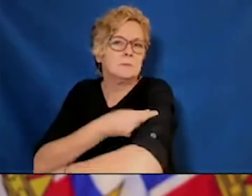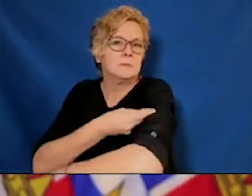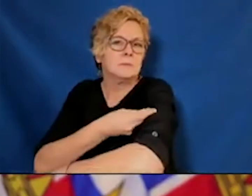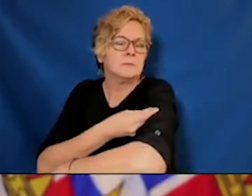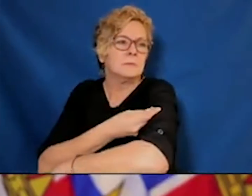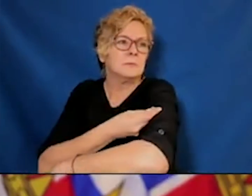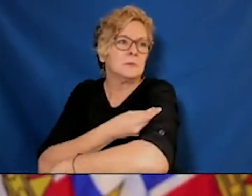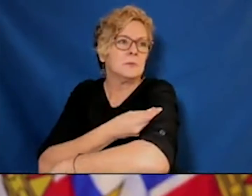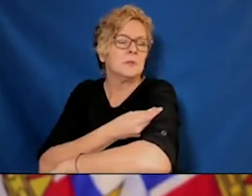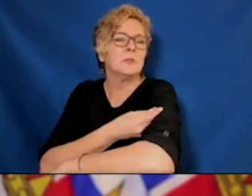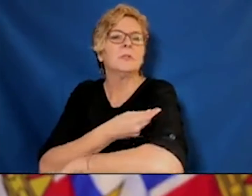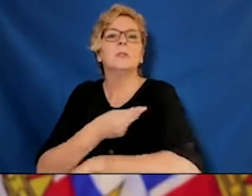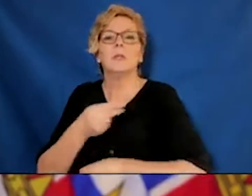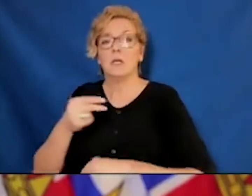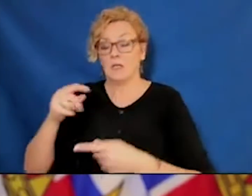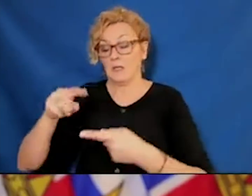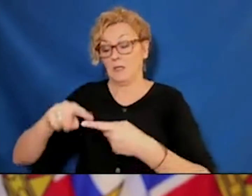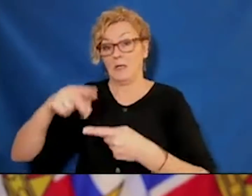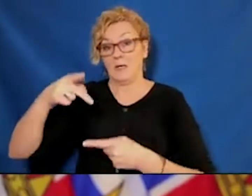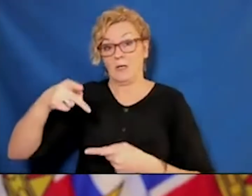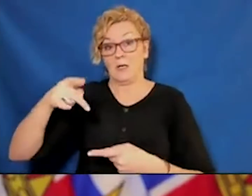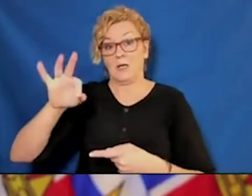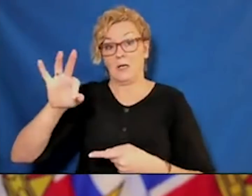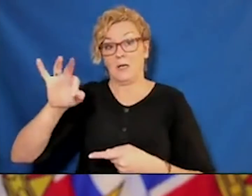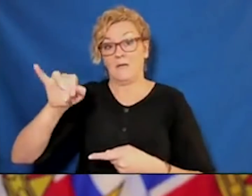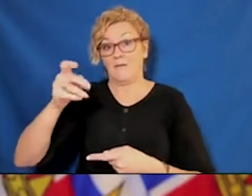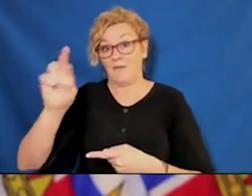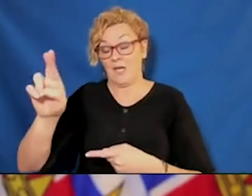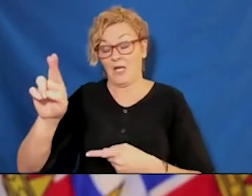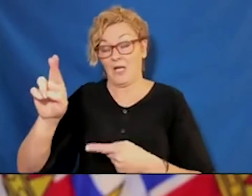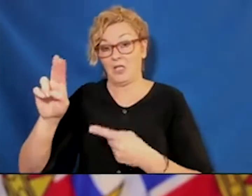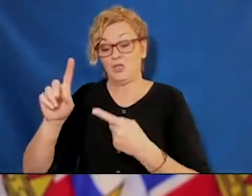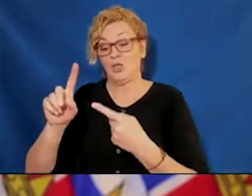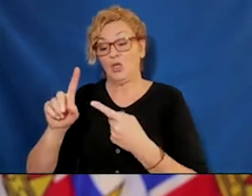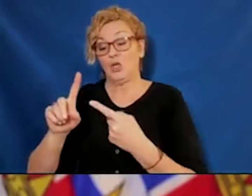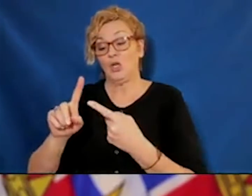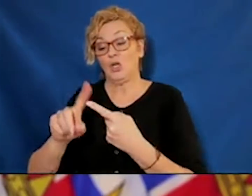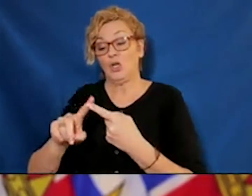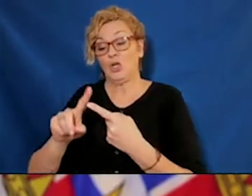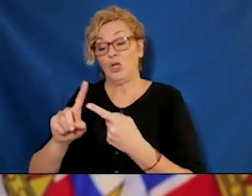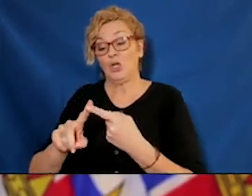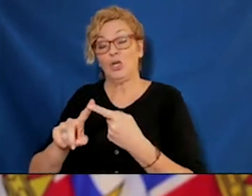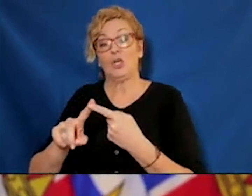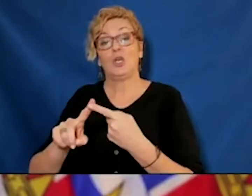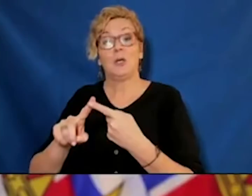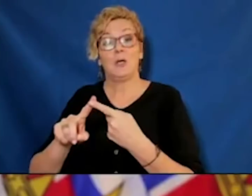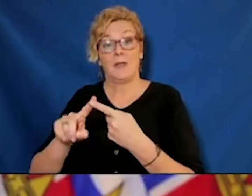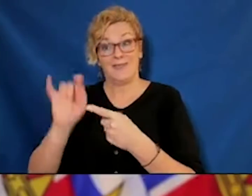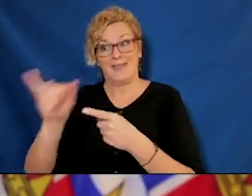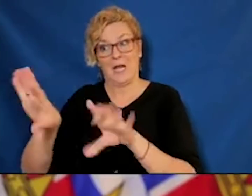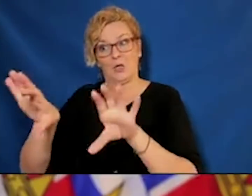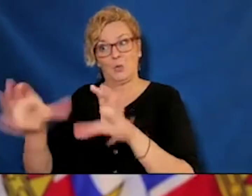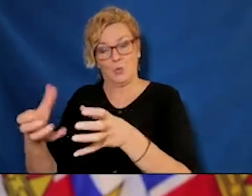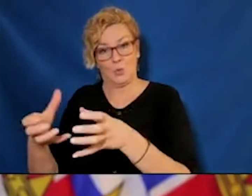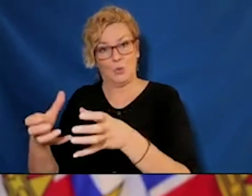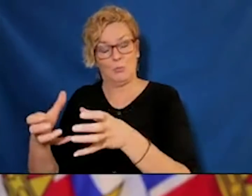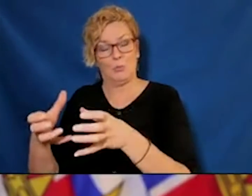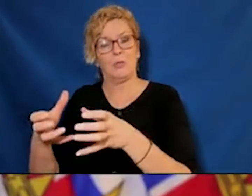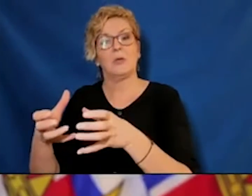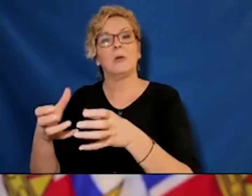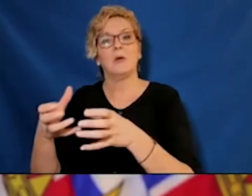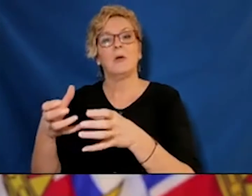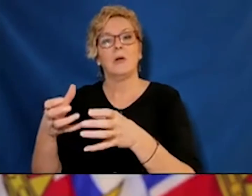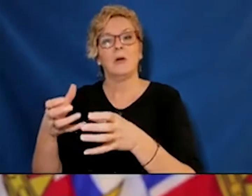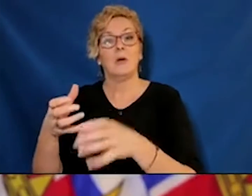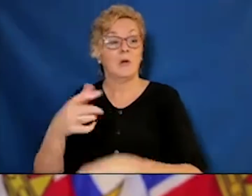And the Moderna trials, they received the second dose day 21 to day 42. And there was no difference between